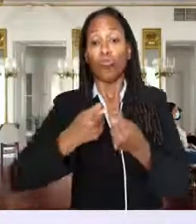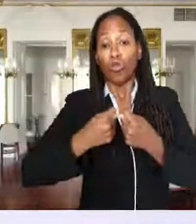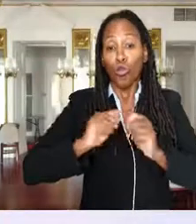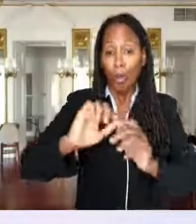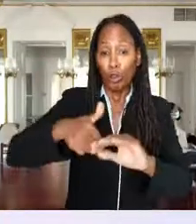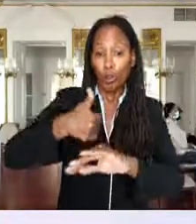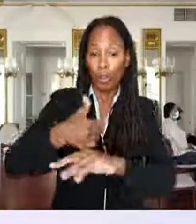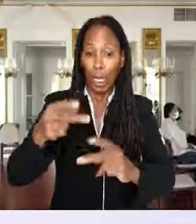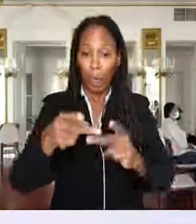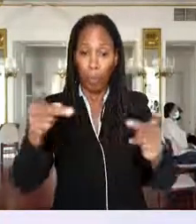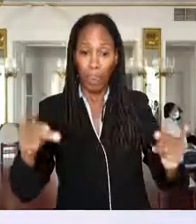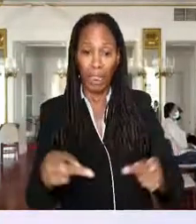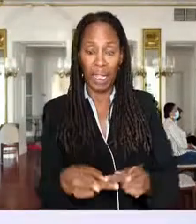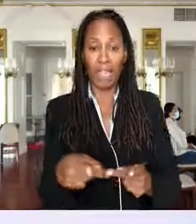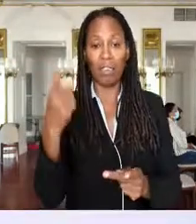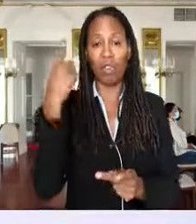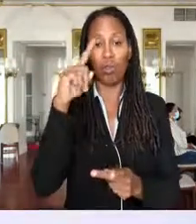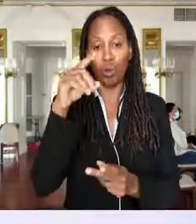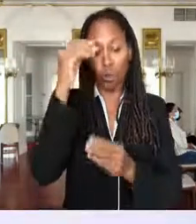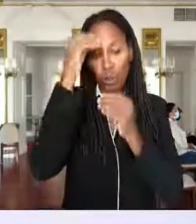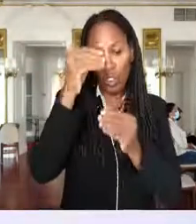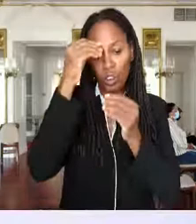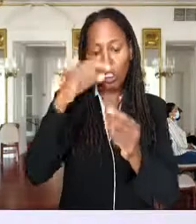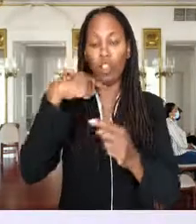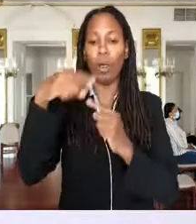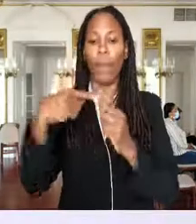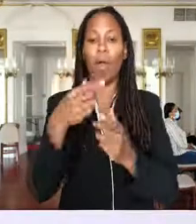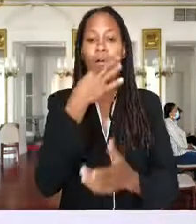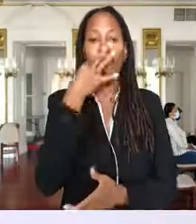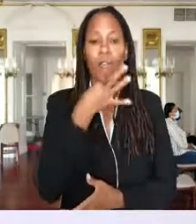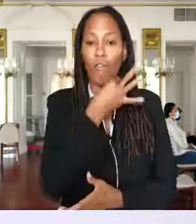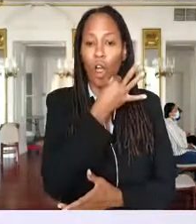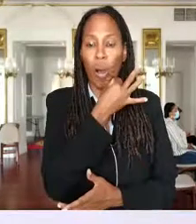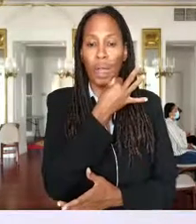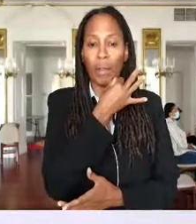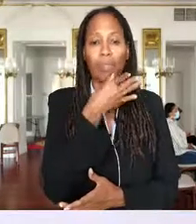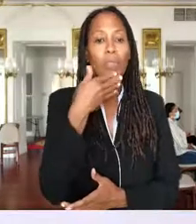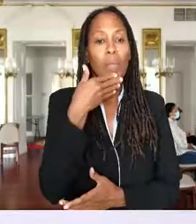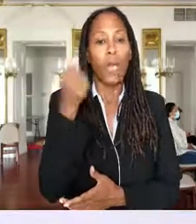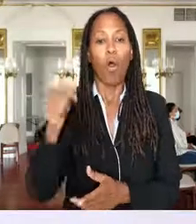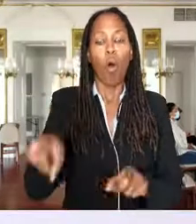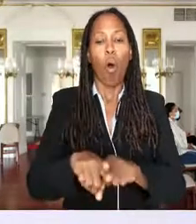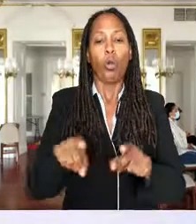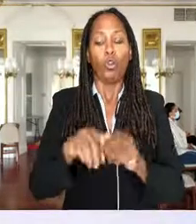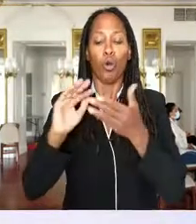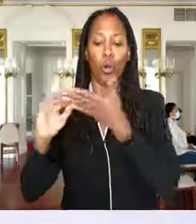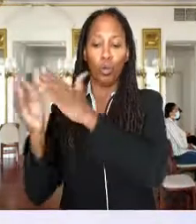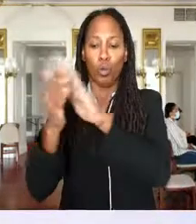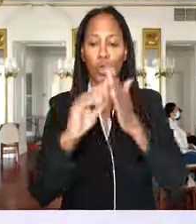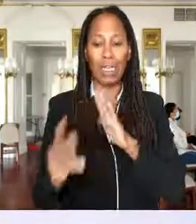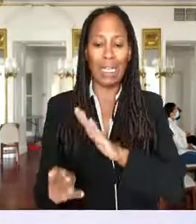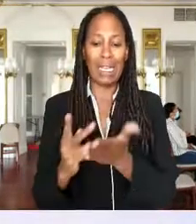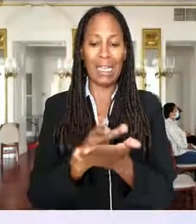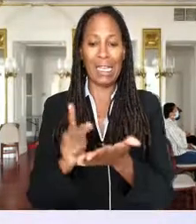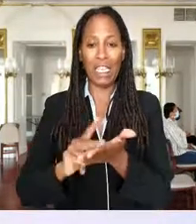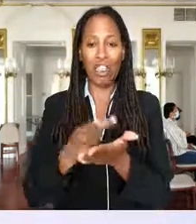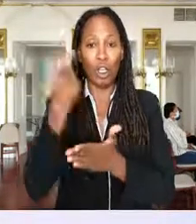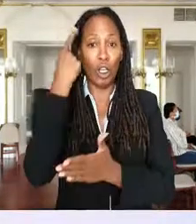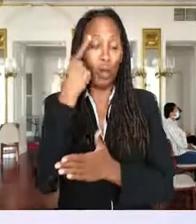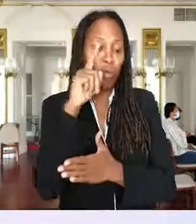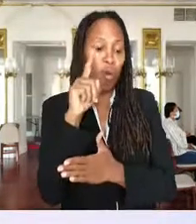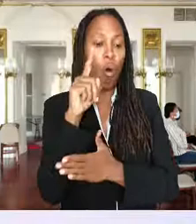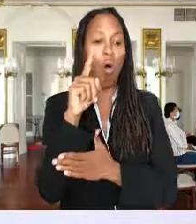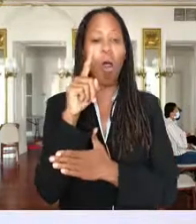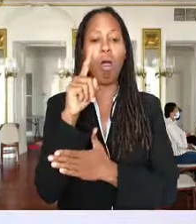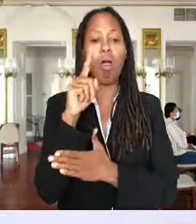learn about how to better do agriculture, a community kitchen for secondary goods that